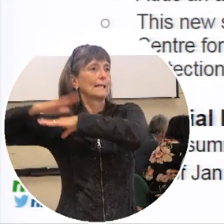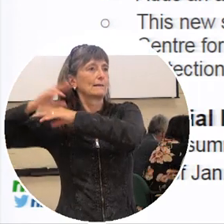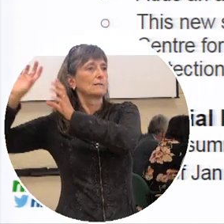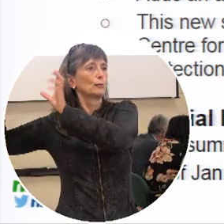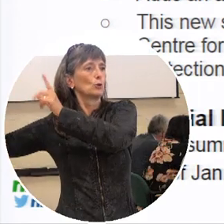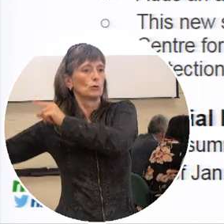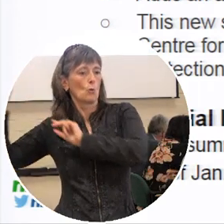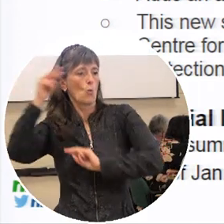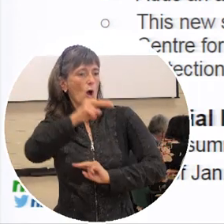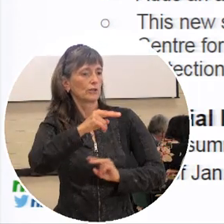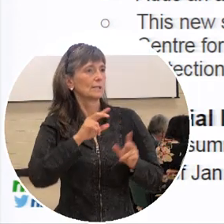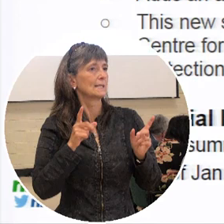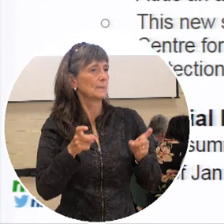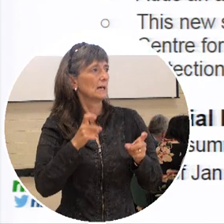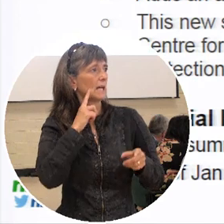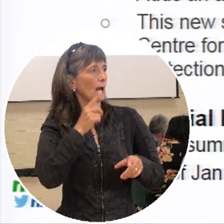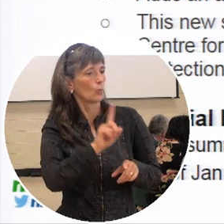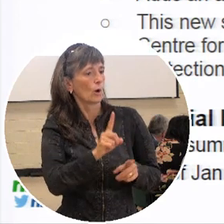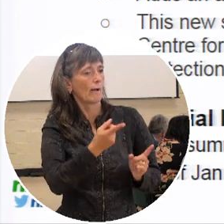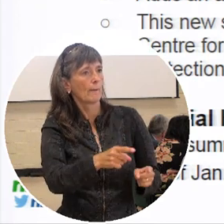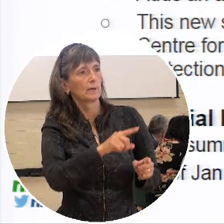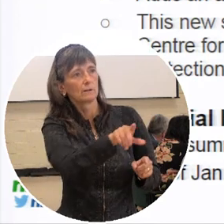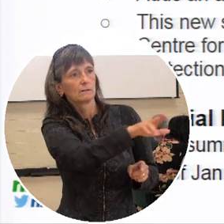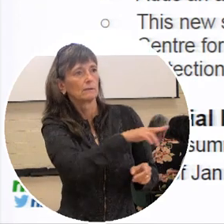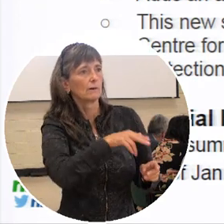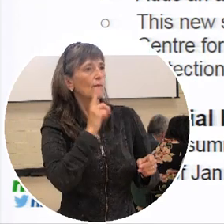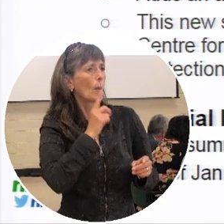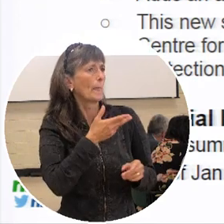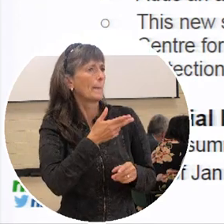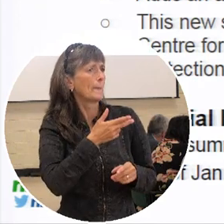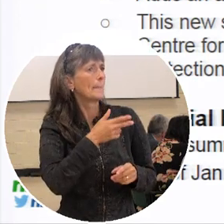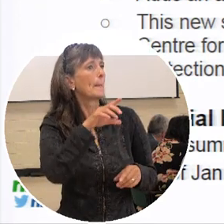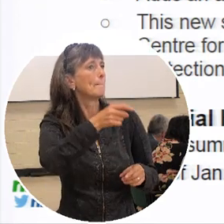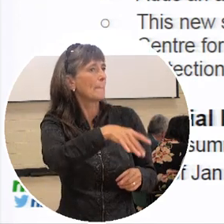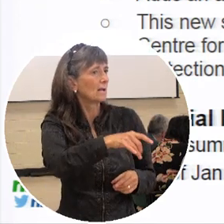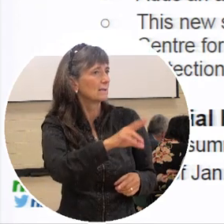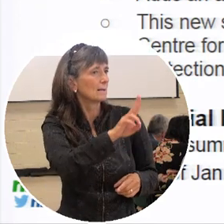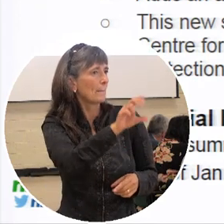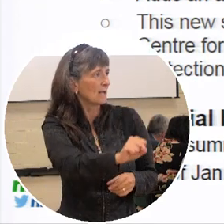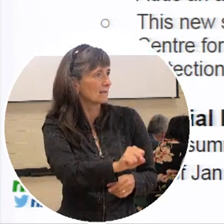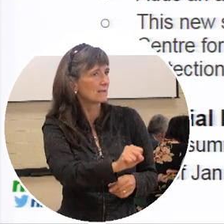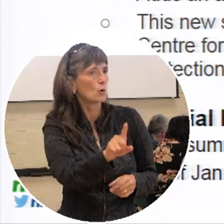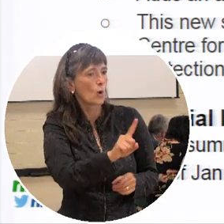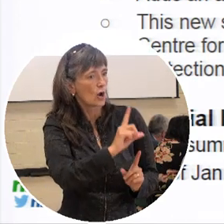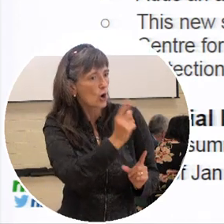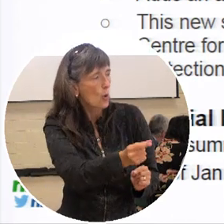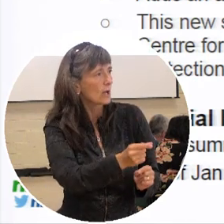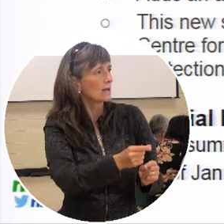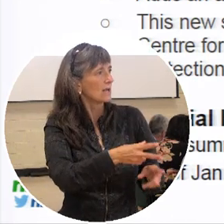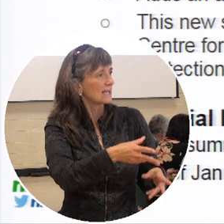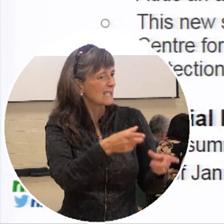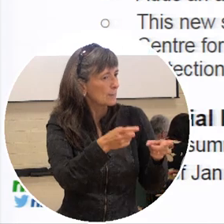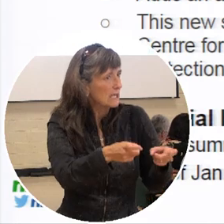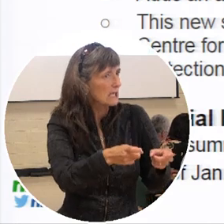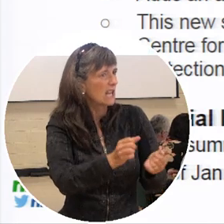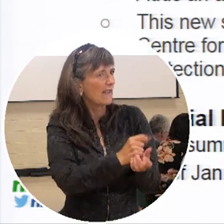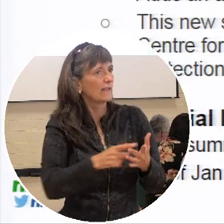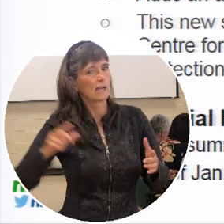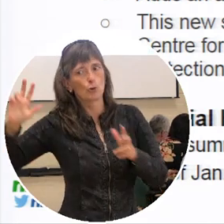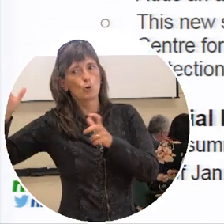It'll provide information when the bus started, how fast it traveled, where it traveled to,